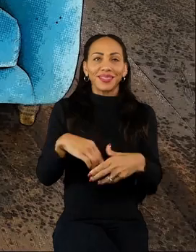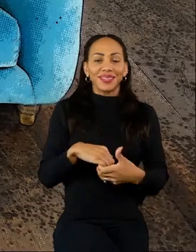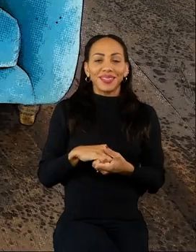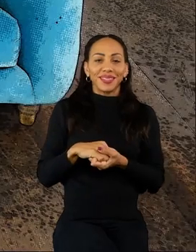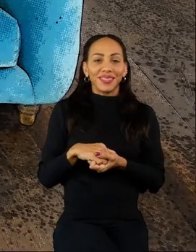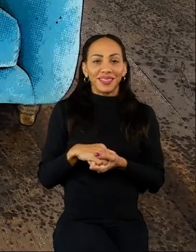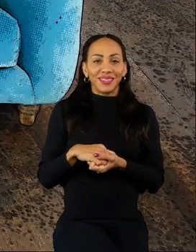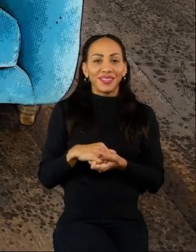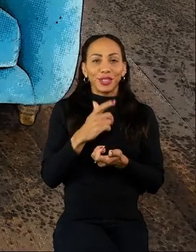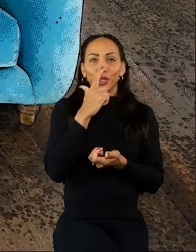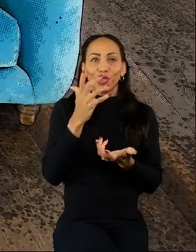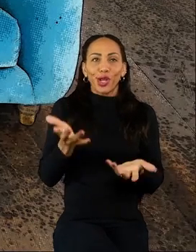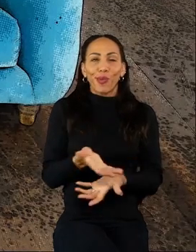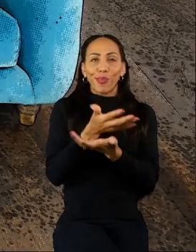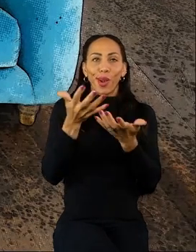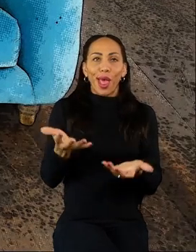the sofa.